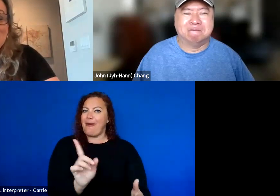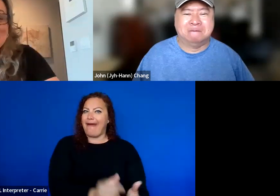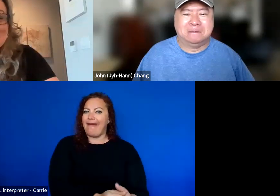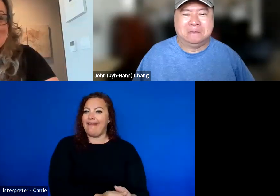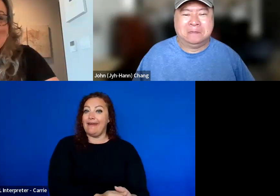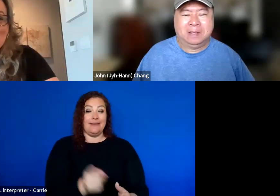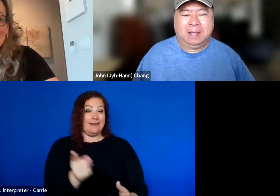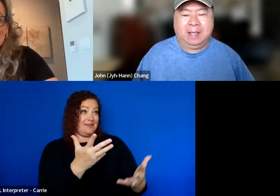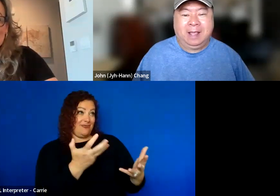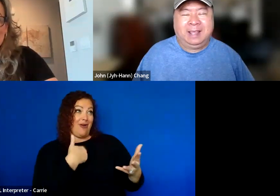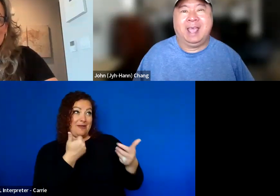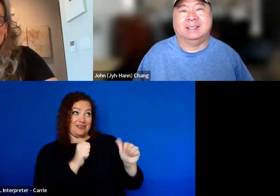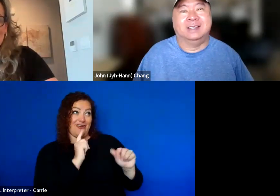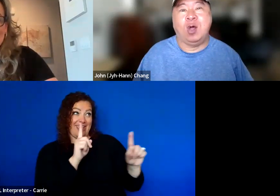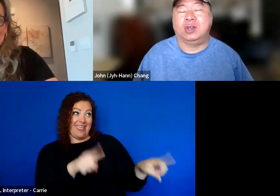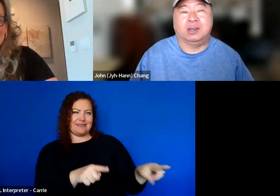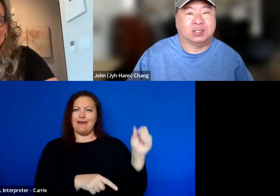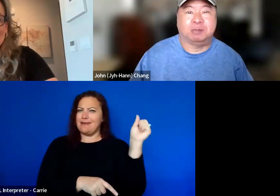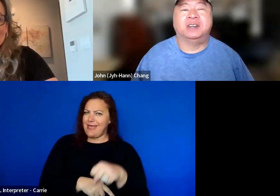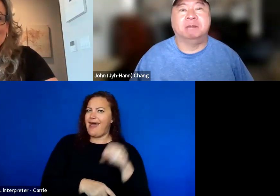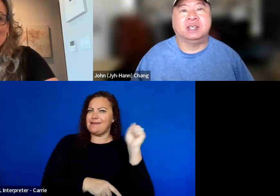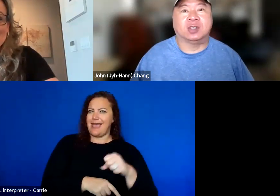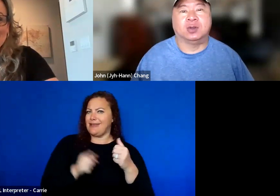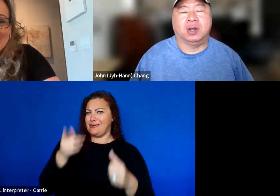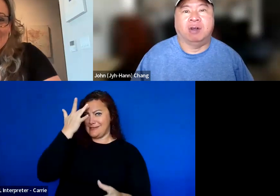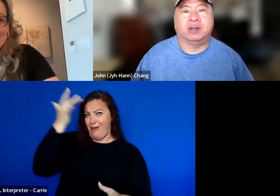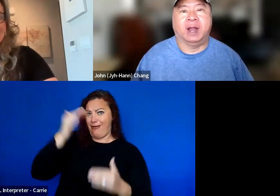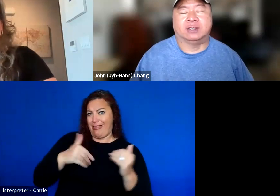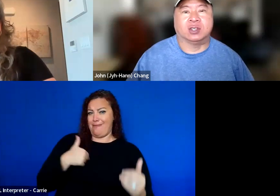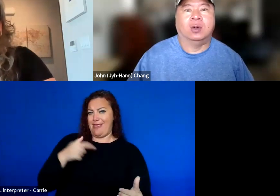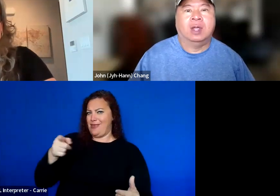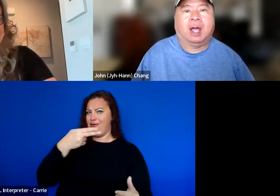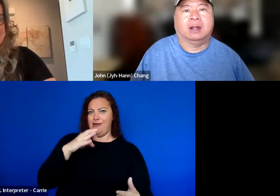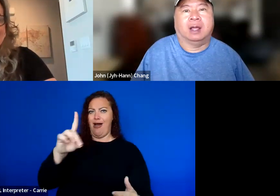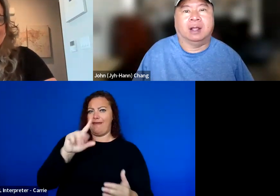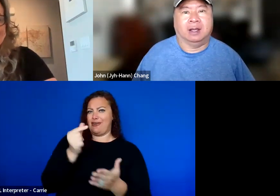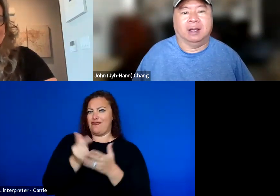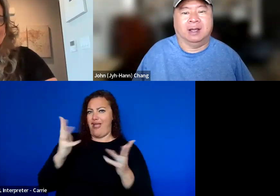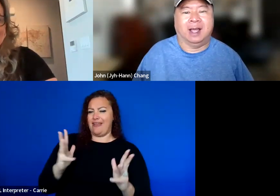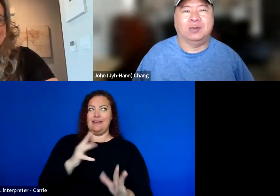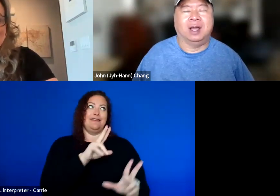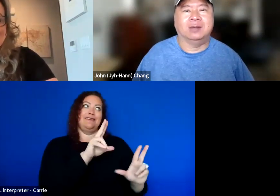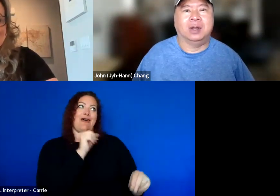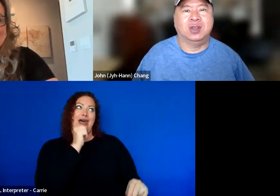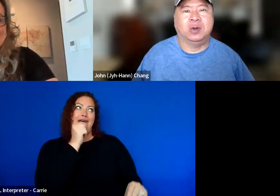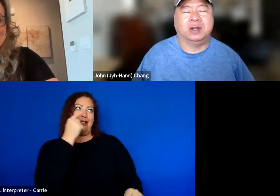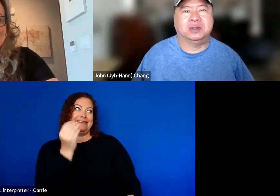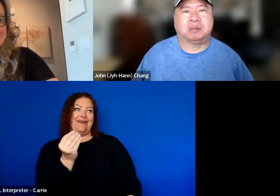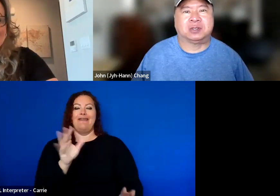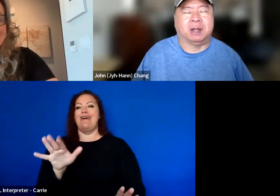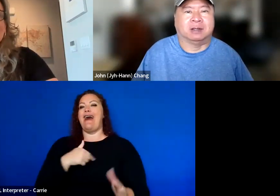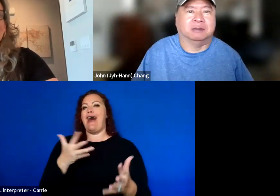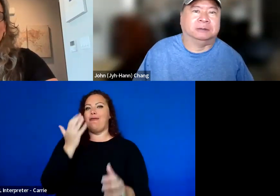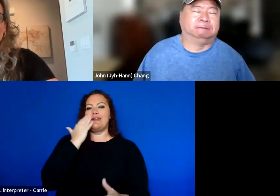Do you want me to take a stab at it? Yeah, you're smarter than me, so you're a Harvard grad. No, so I don't think so. I want to know